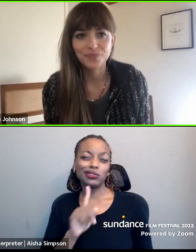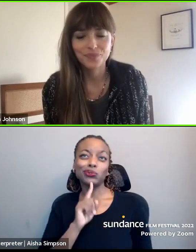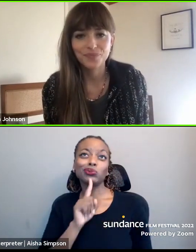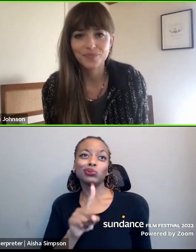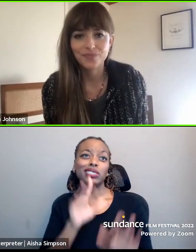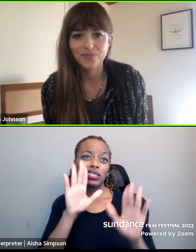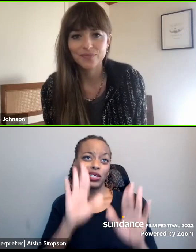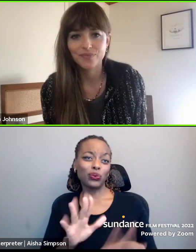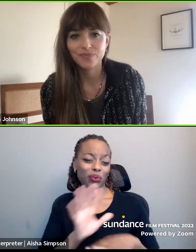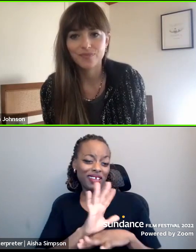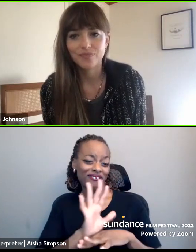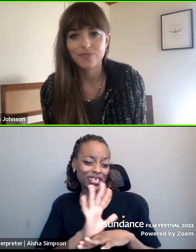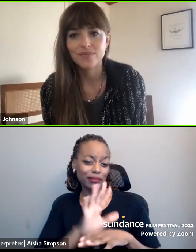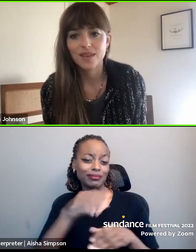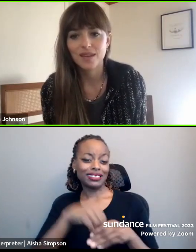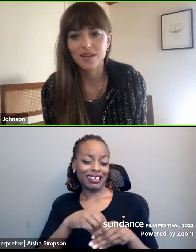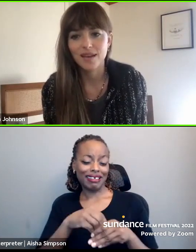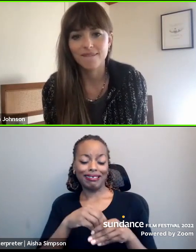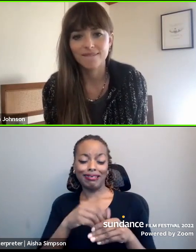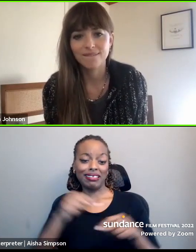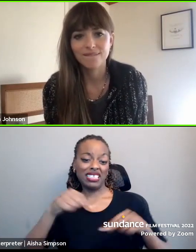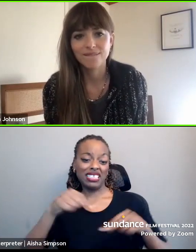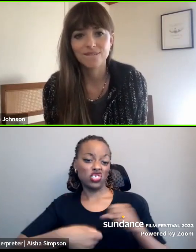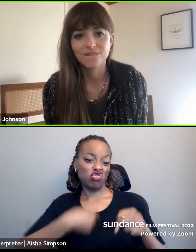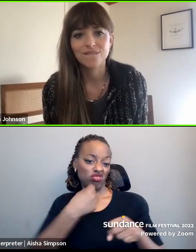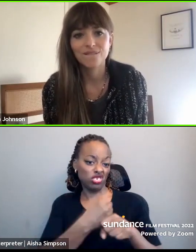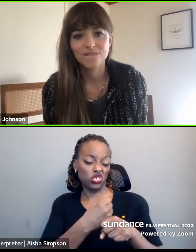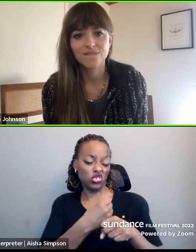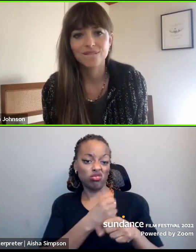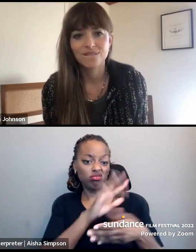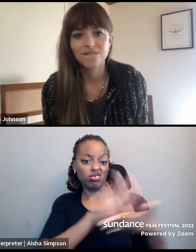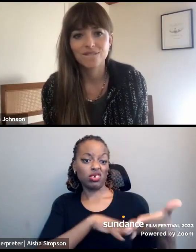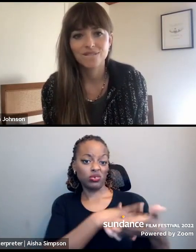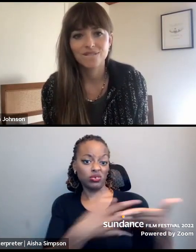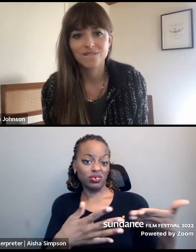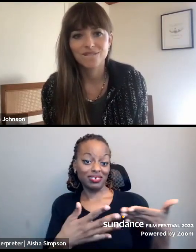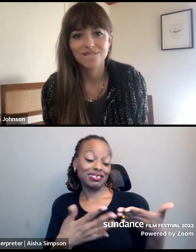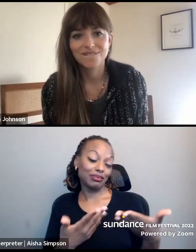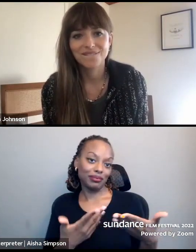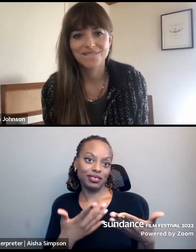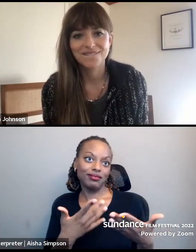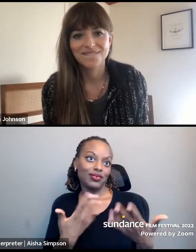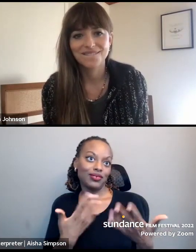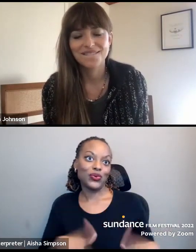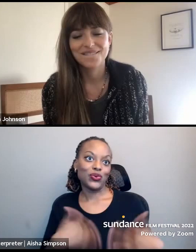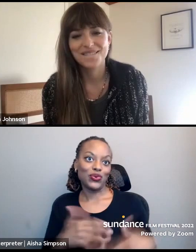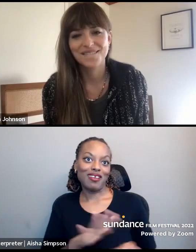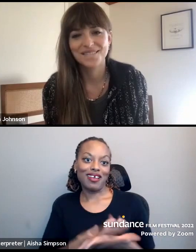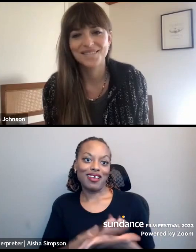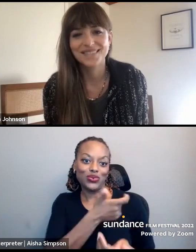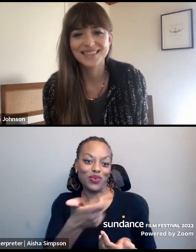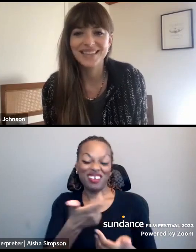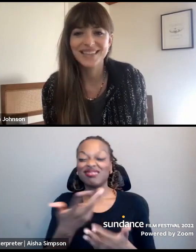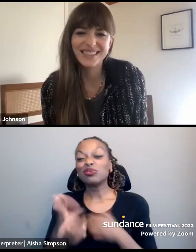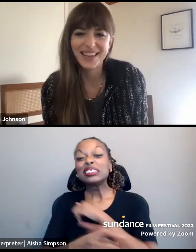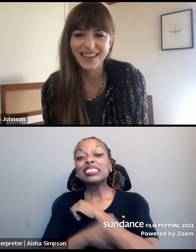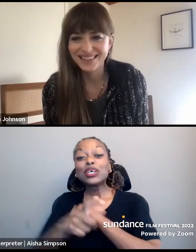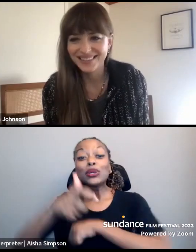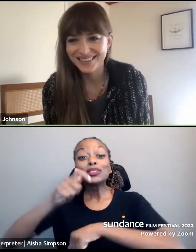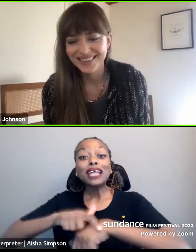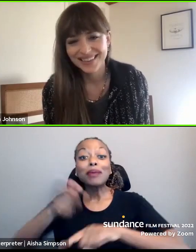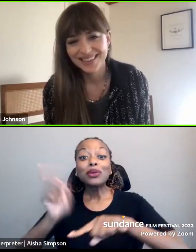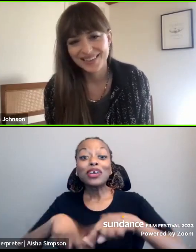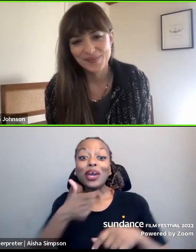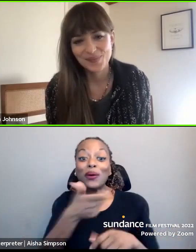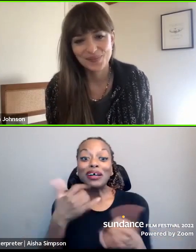It's been a real treat to watch them, and I'm sorry we're stealing your time so you can't, but you'll get to it, I